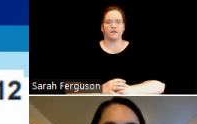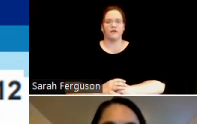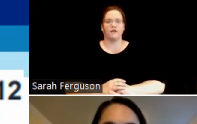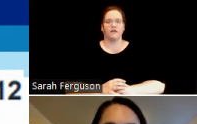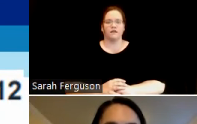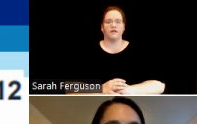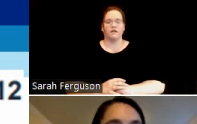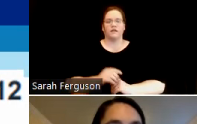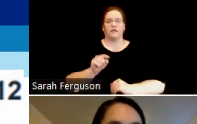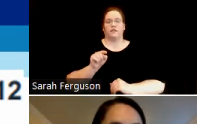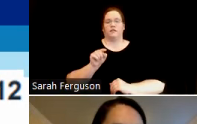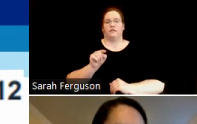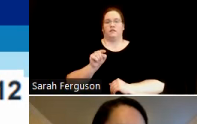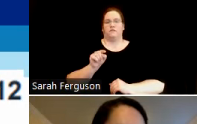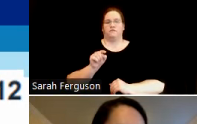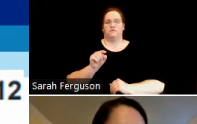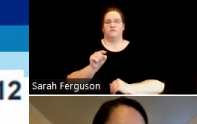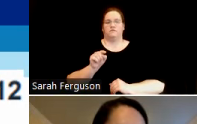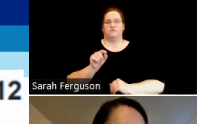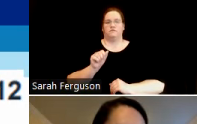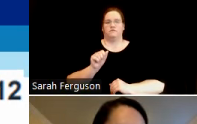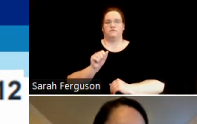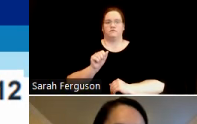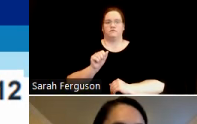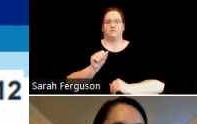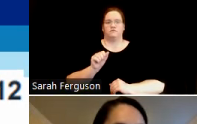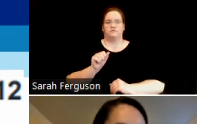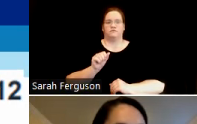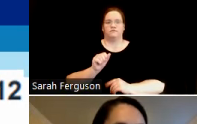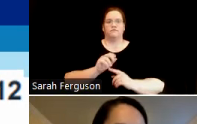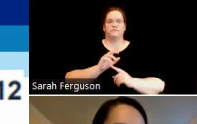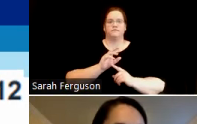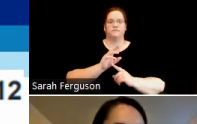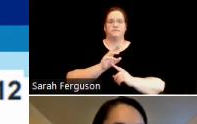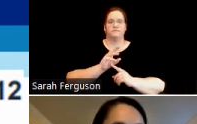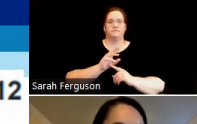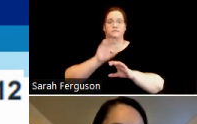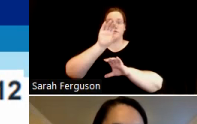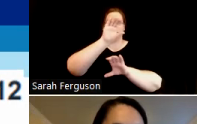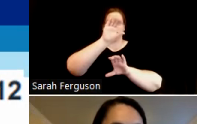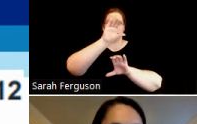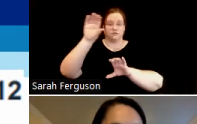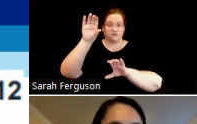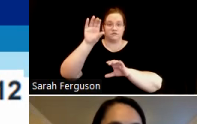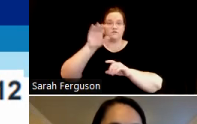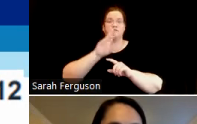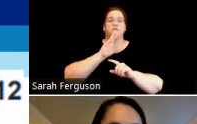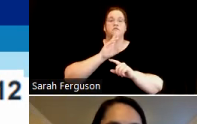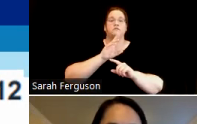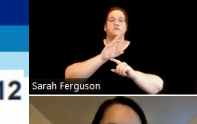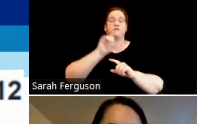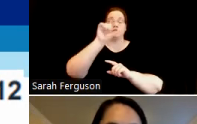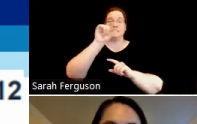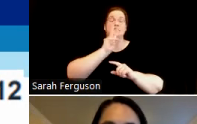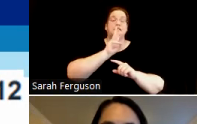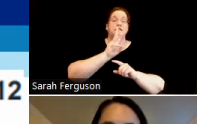And then this is the young toddlers. Up on top is the toddlers, 24 to 36-month-olds, and the bottom is